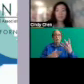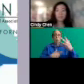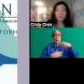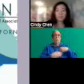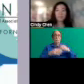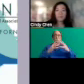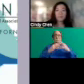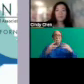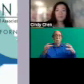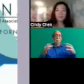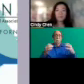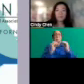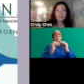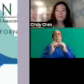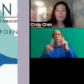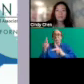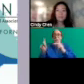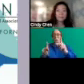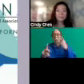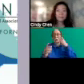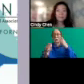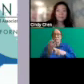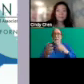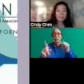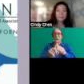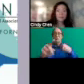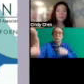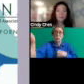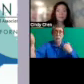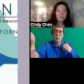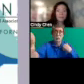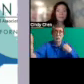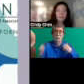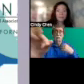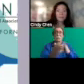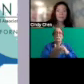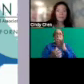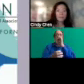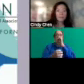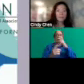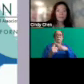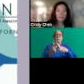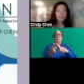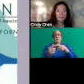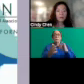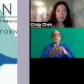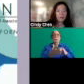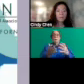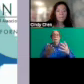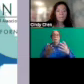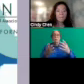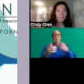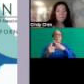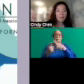identify as such, and as we have these conversations, I wonder if it's better, even with the Asian, in the